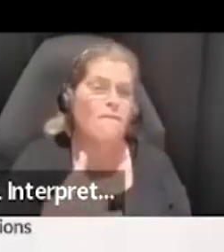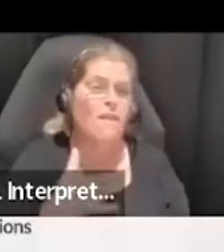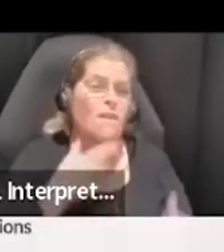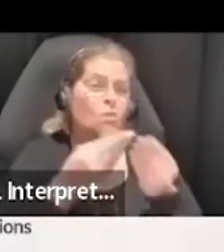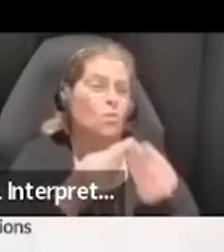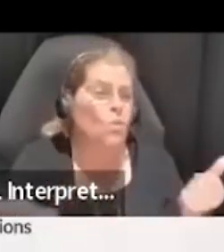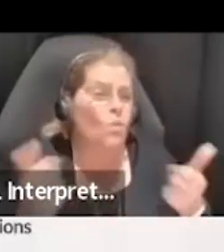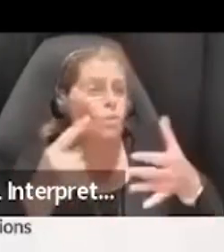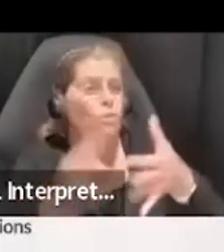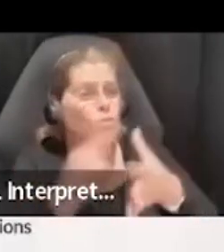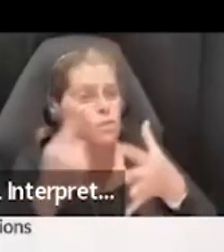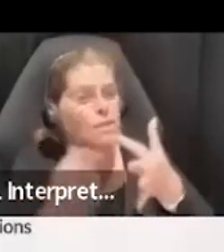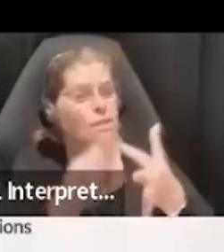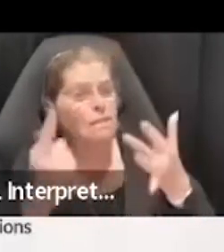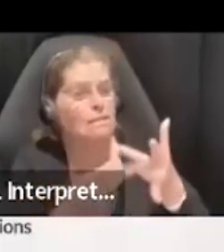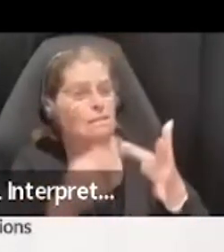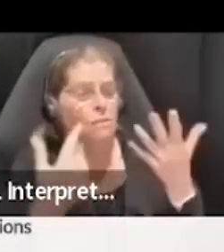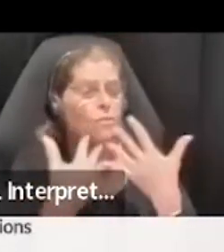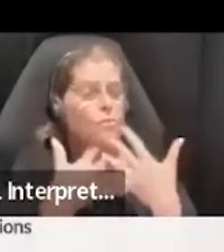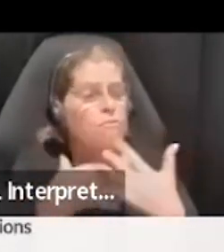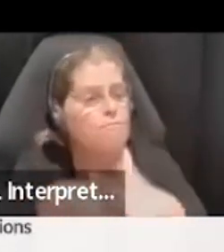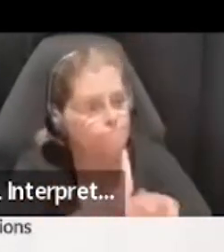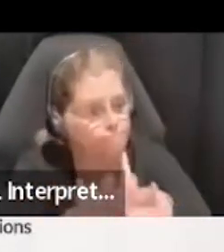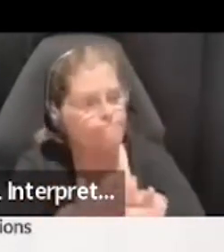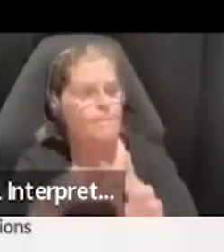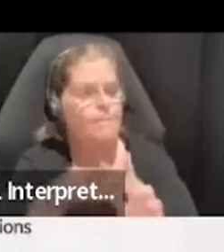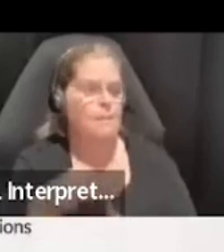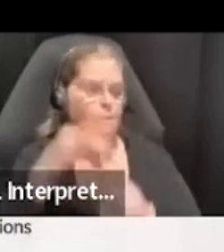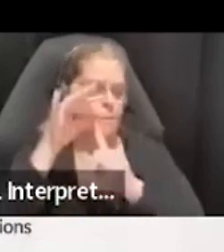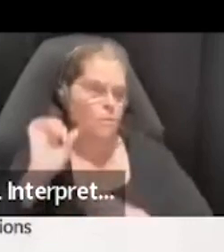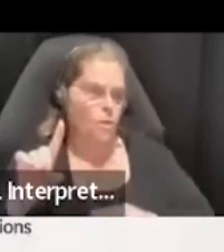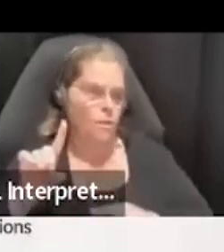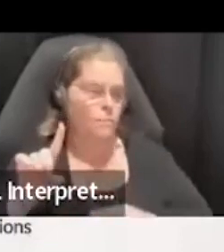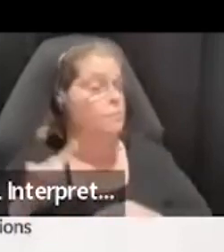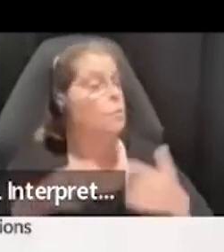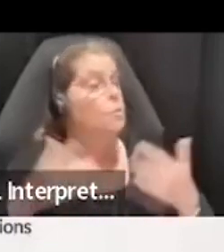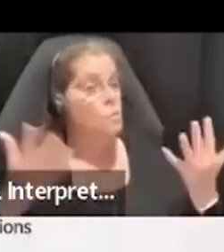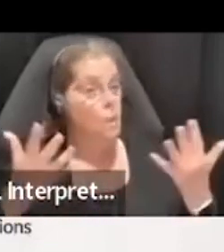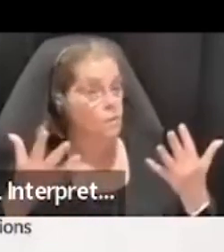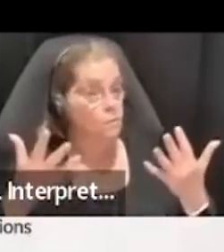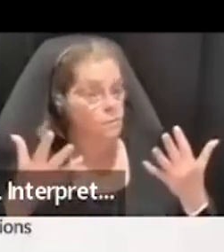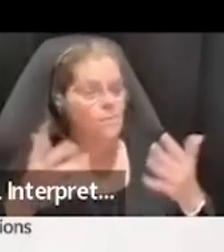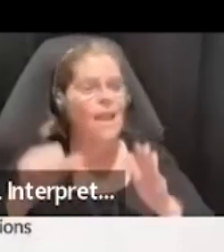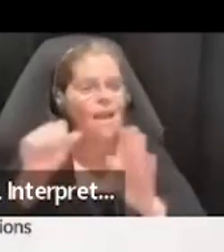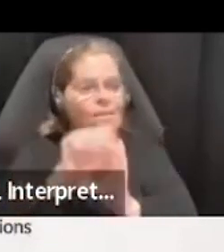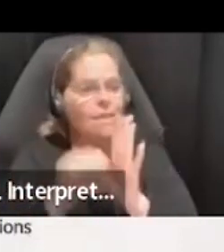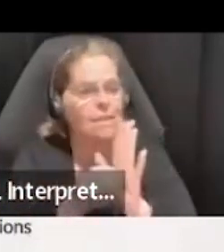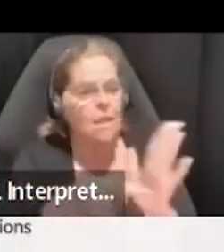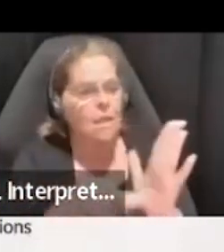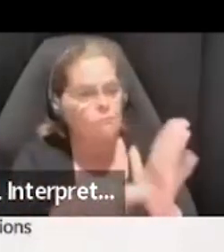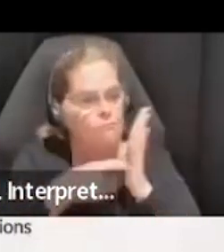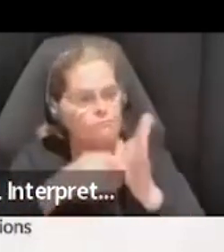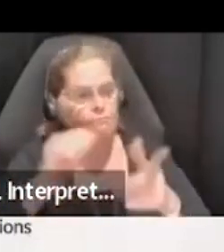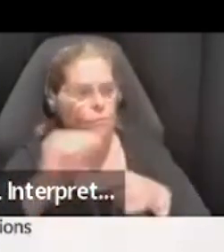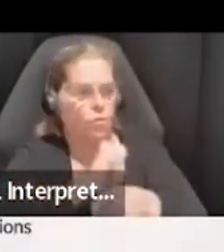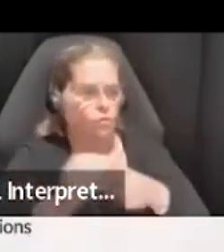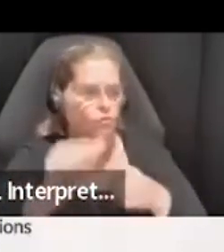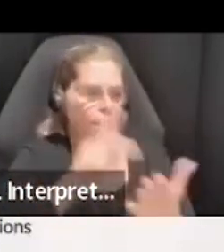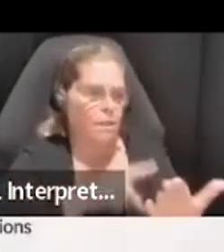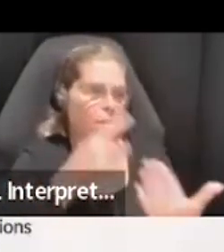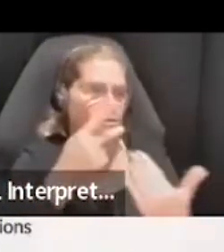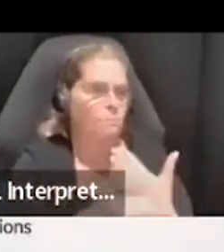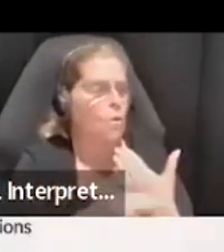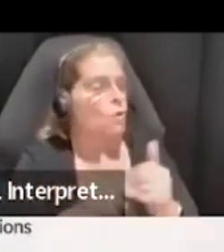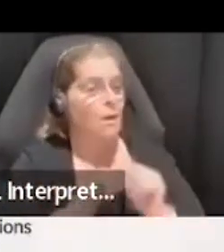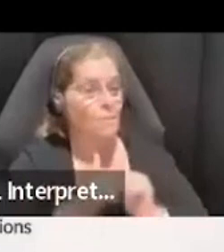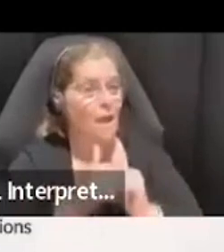to effectively integrate special education, and one possibility is having a state-mandated training program that is done